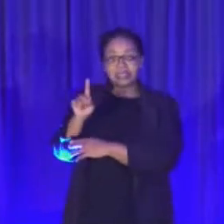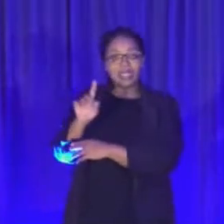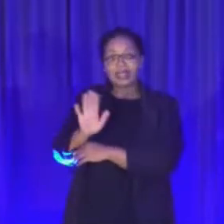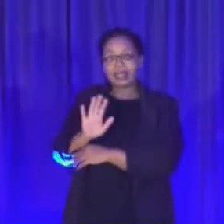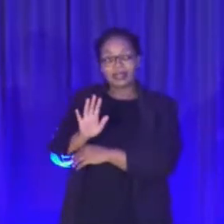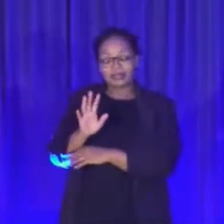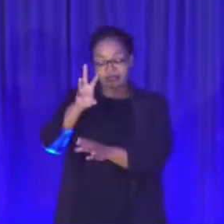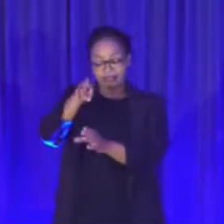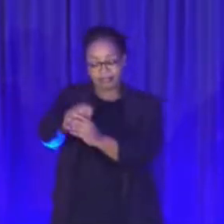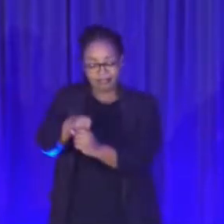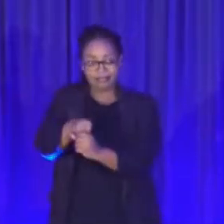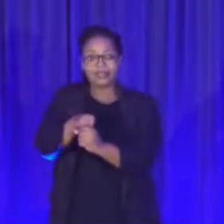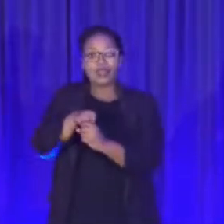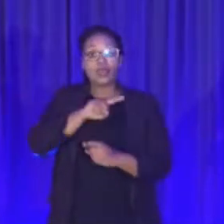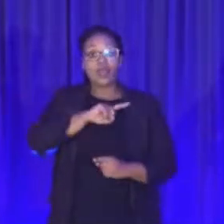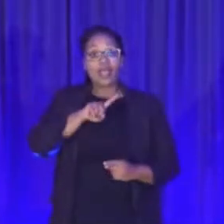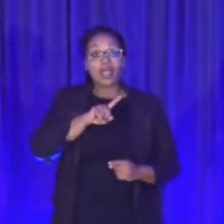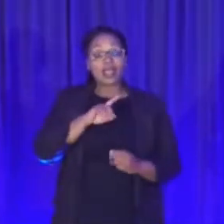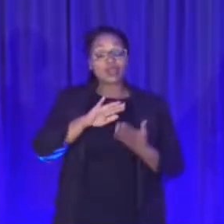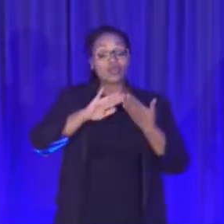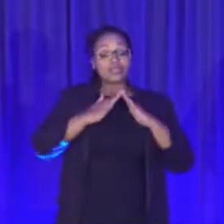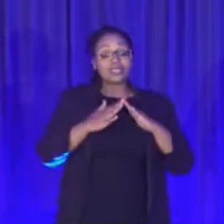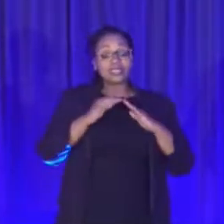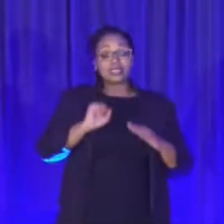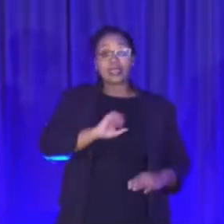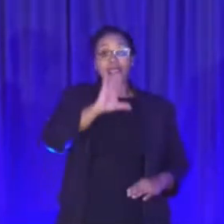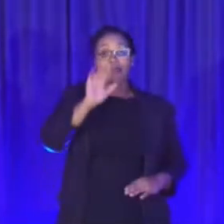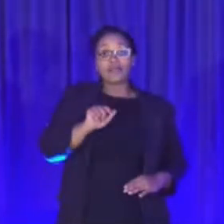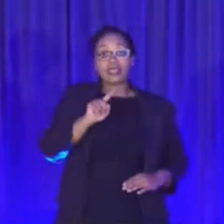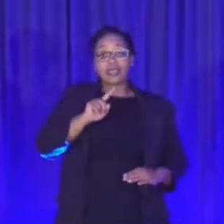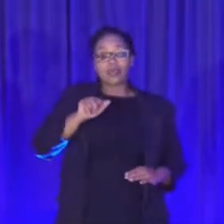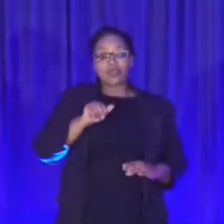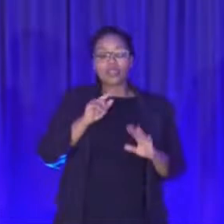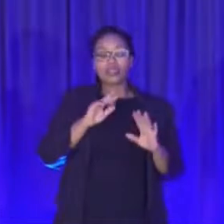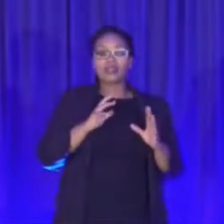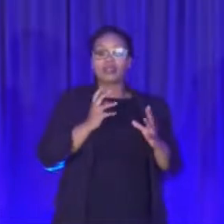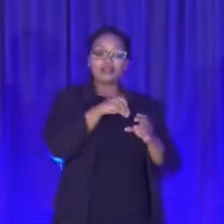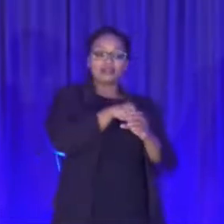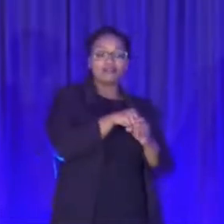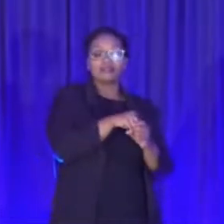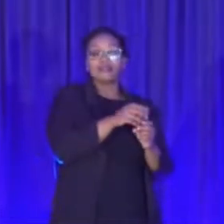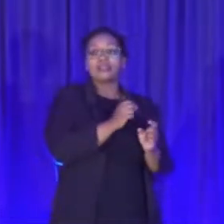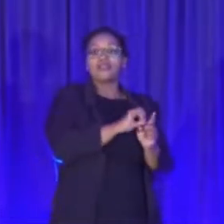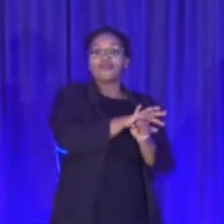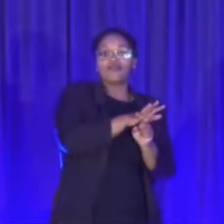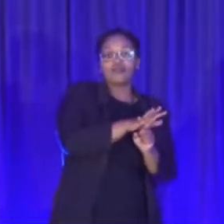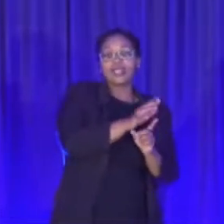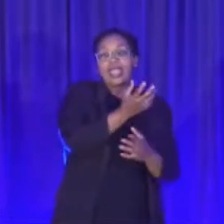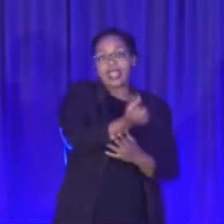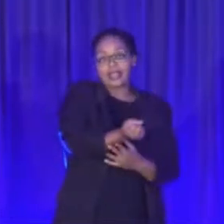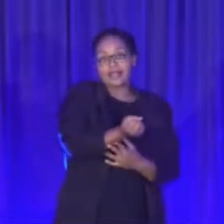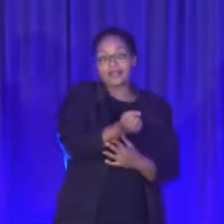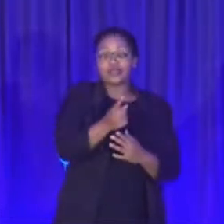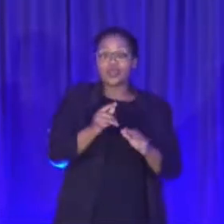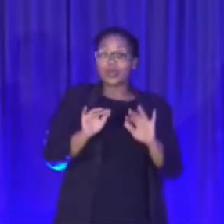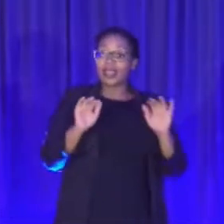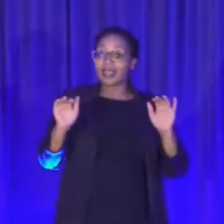our country. We therefore call on all eligible citizens,